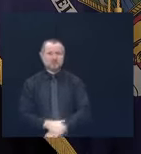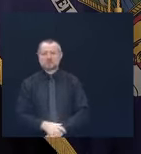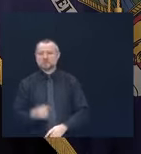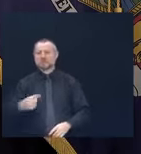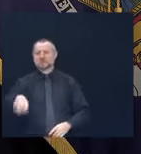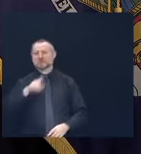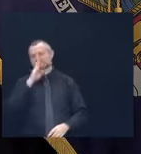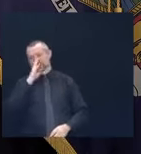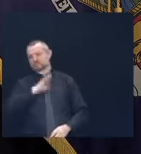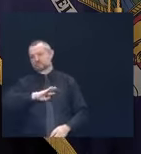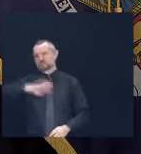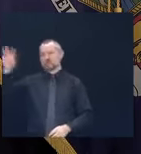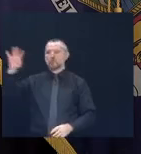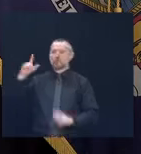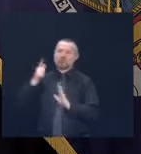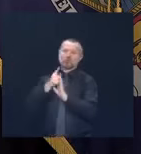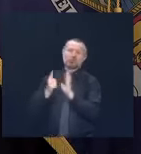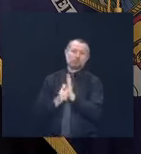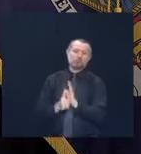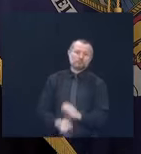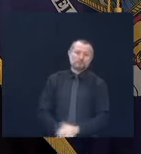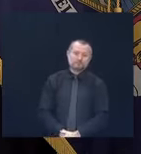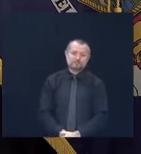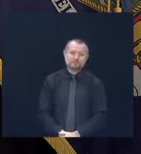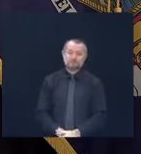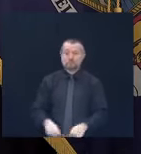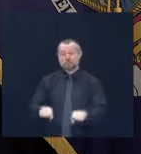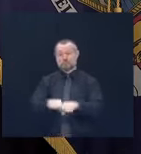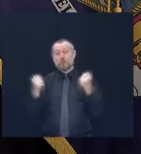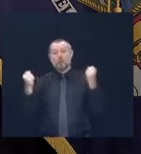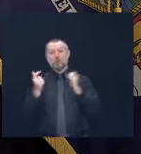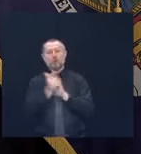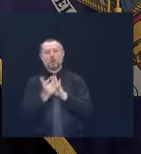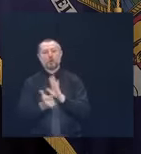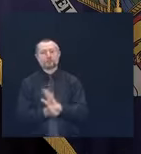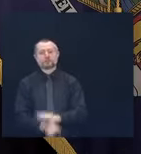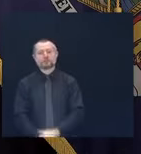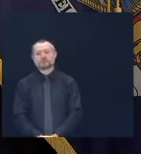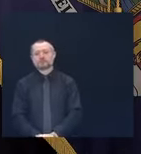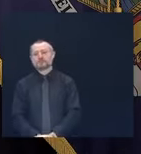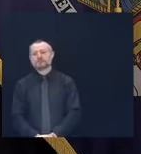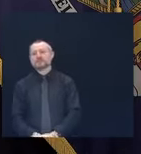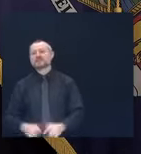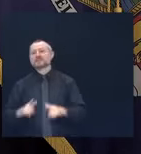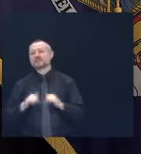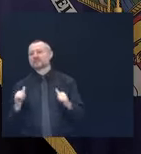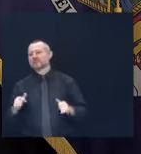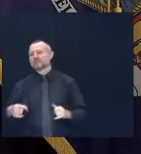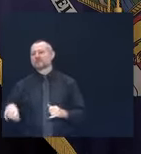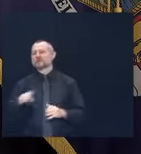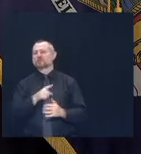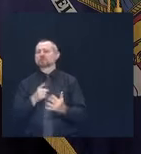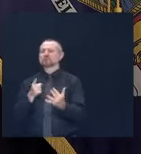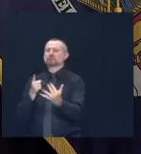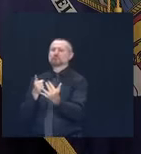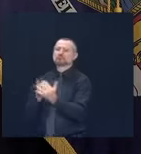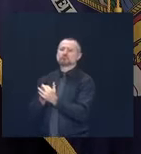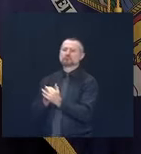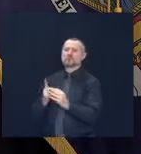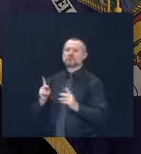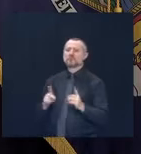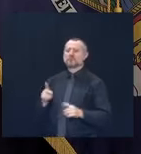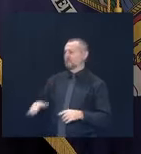law. It's illegal. It was also disrespectful to the people of New